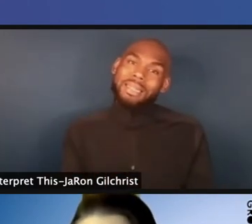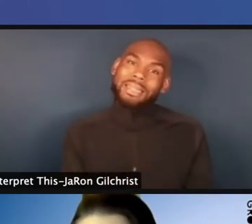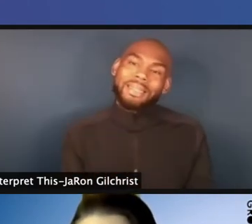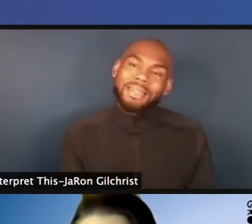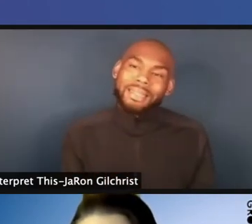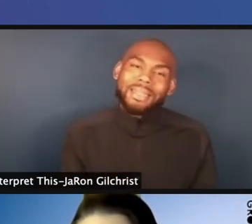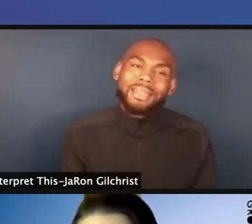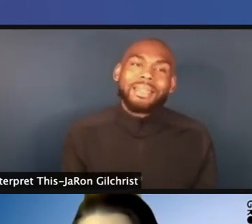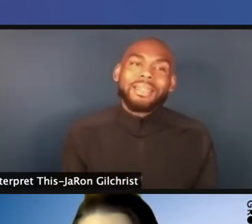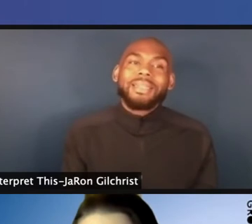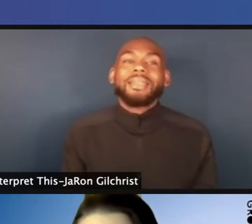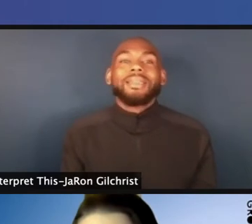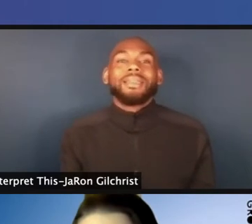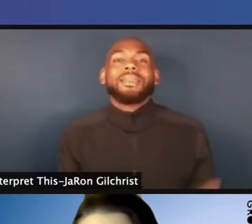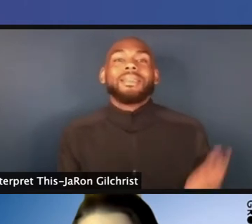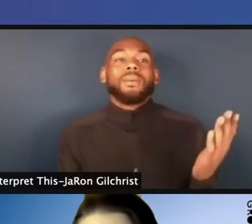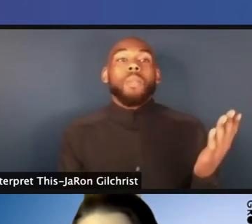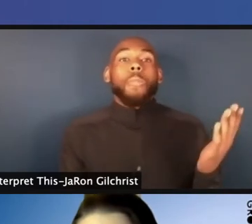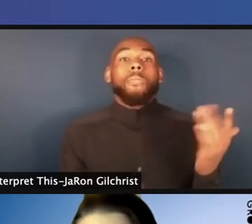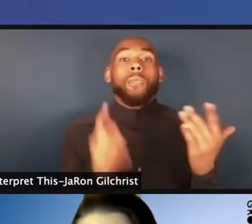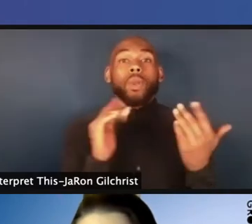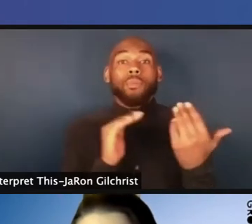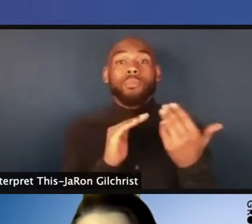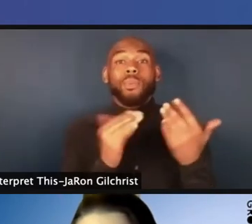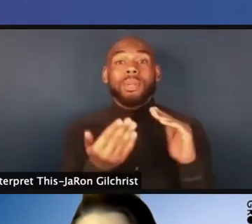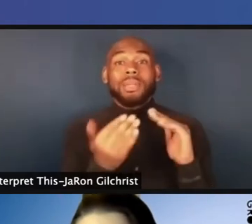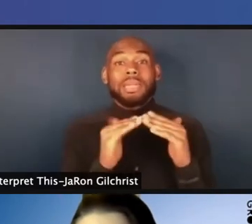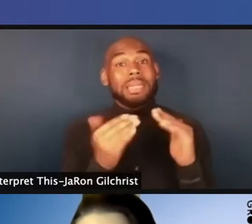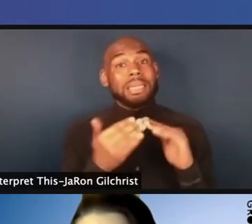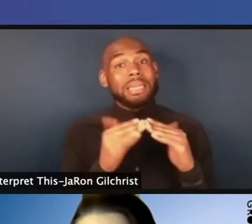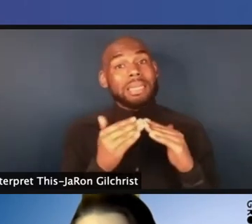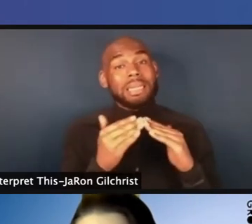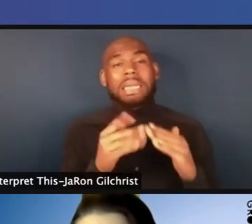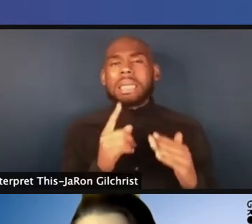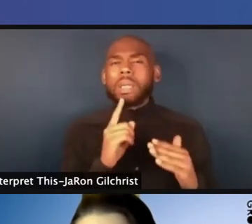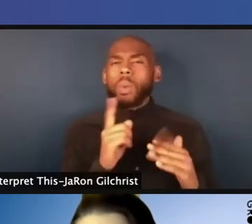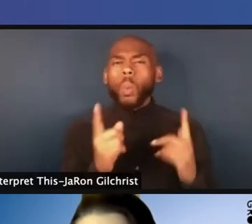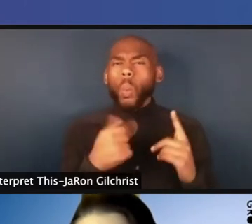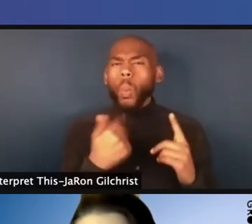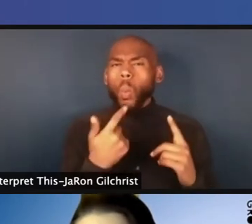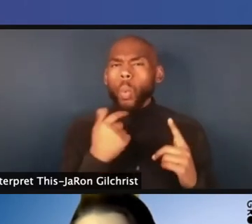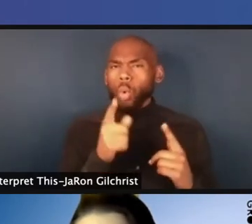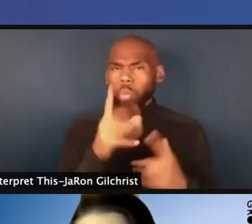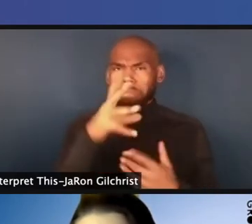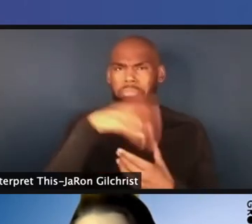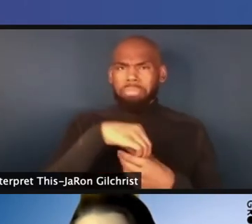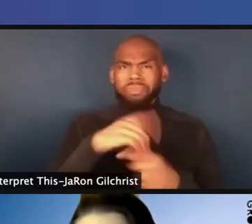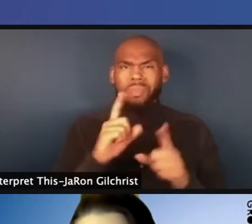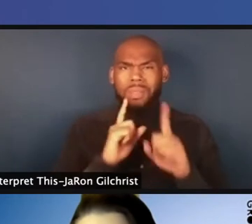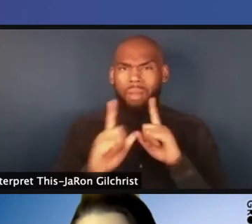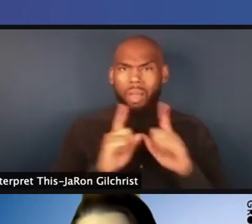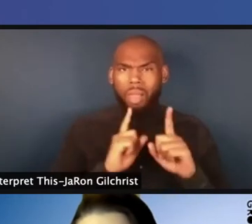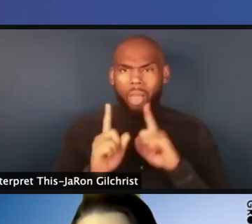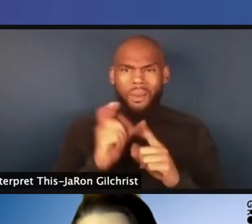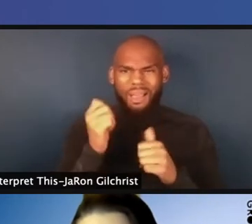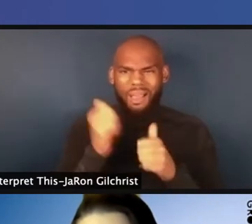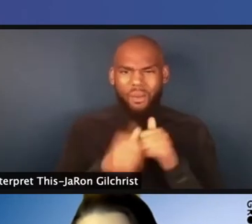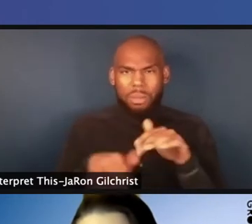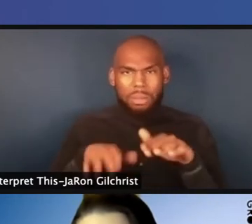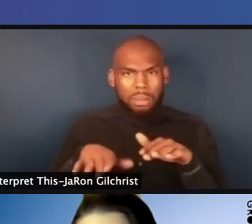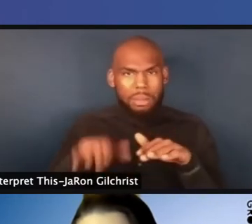It seems like community is about who are you in dialogue with at every step of the way. Not